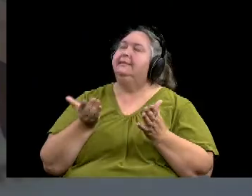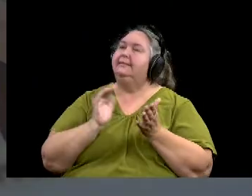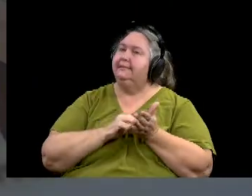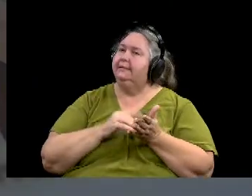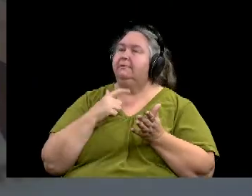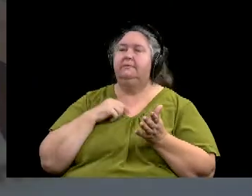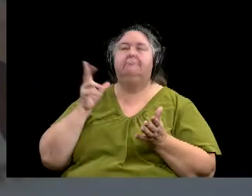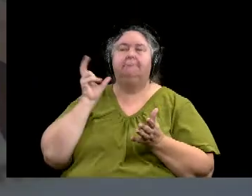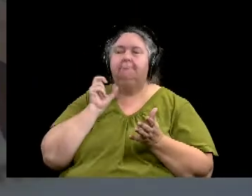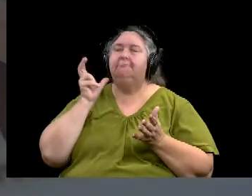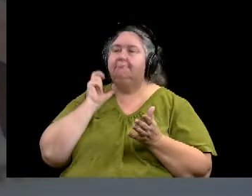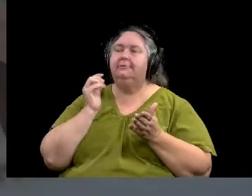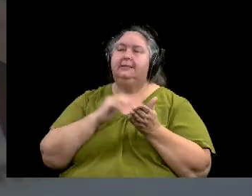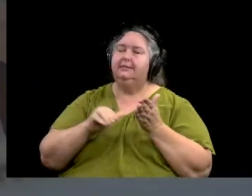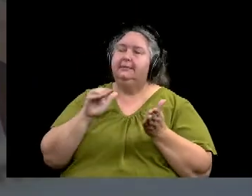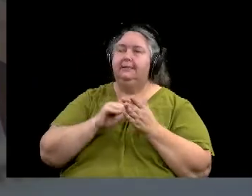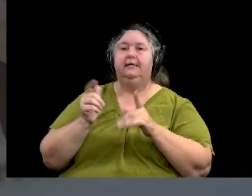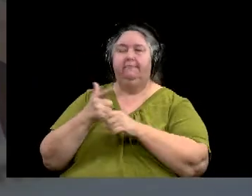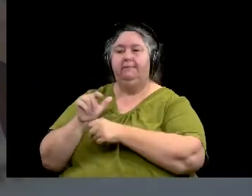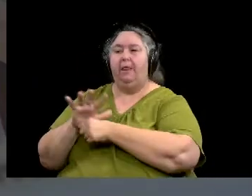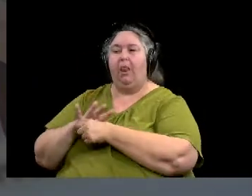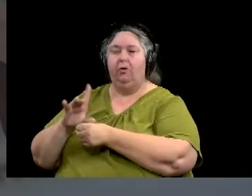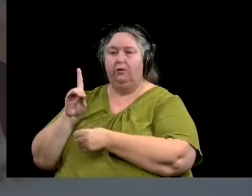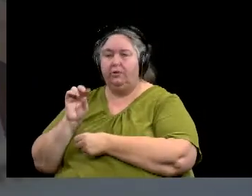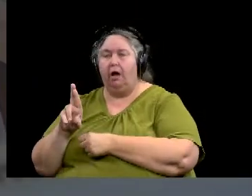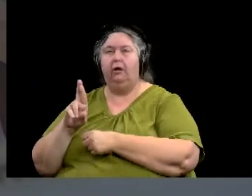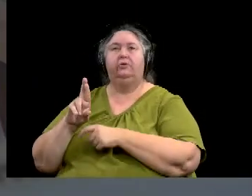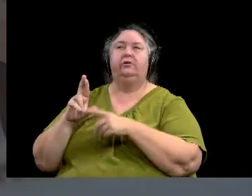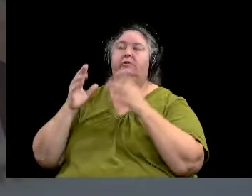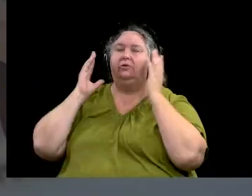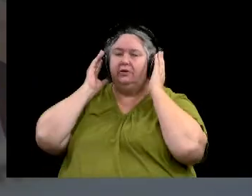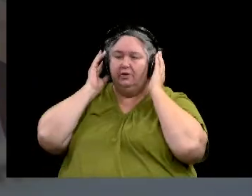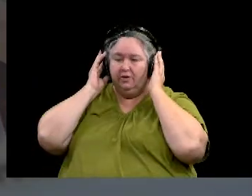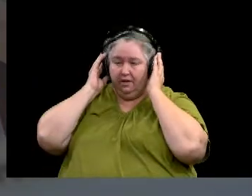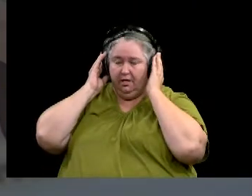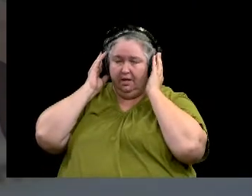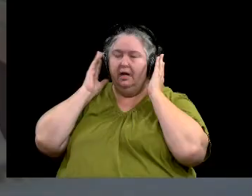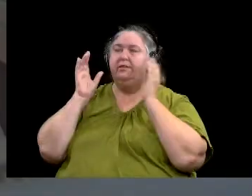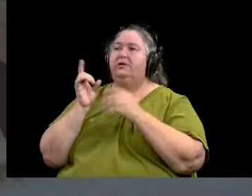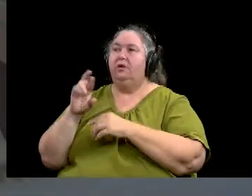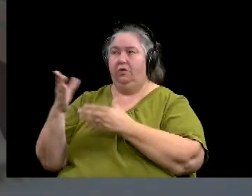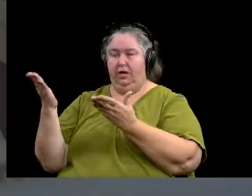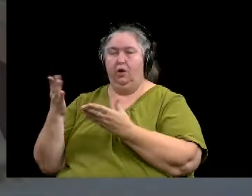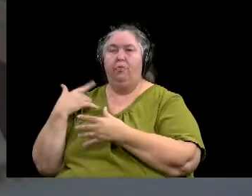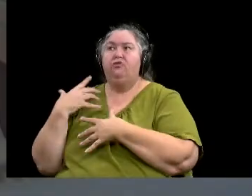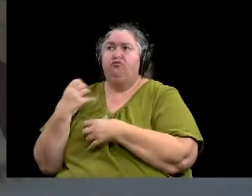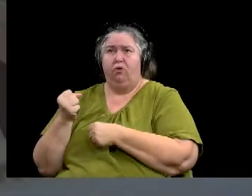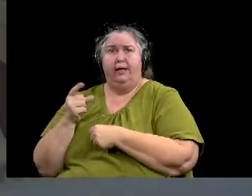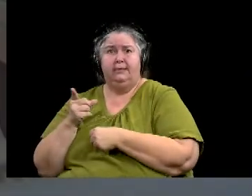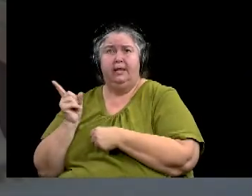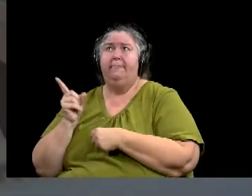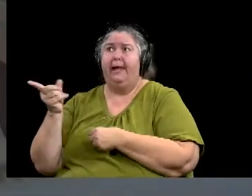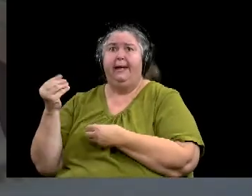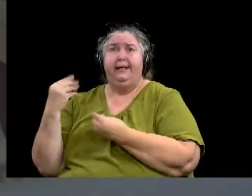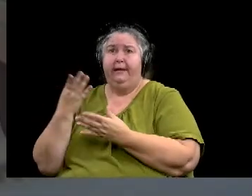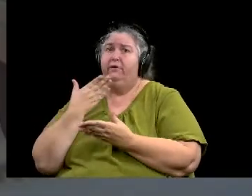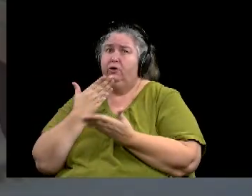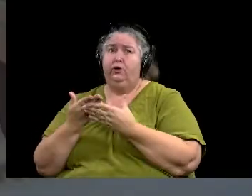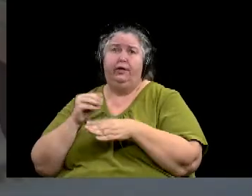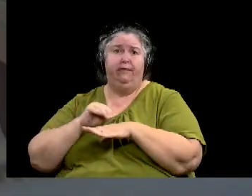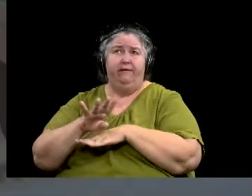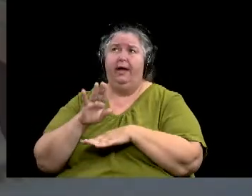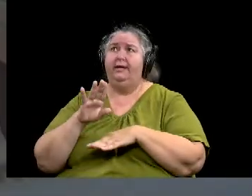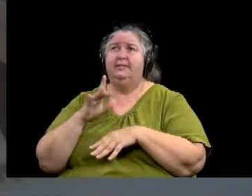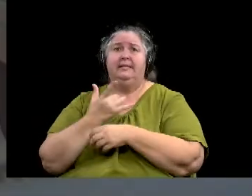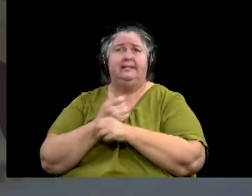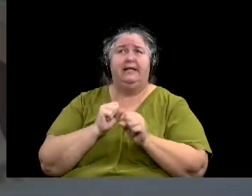local trusted doctors here in Waco who are giving us good advice on safe protocol. I appreciate that safe protocol and want to